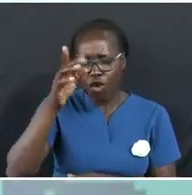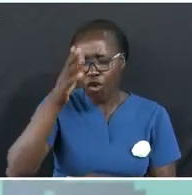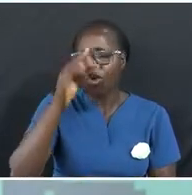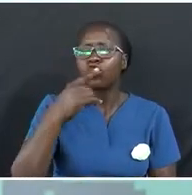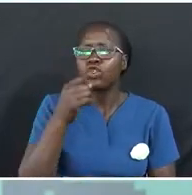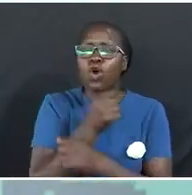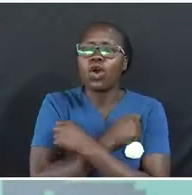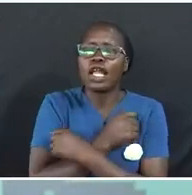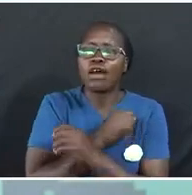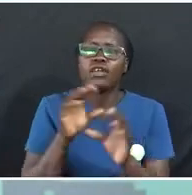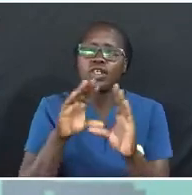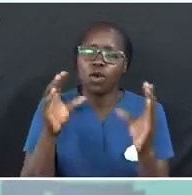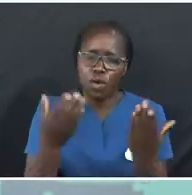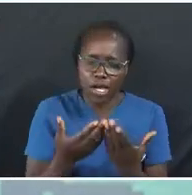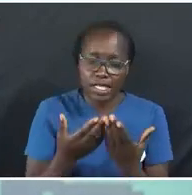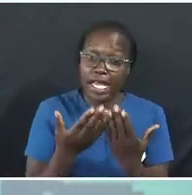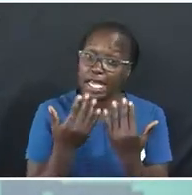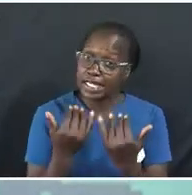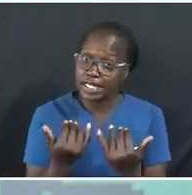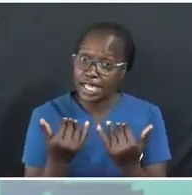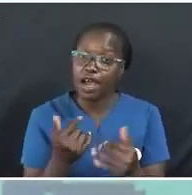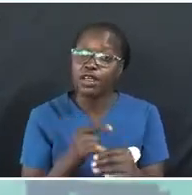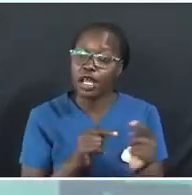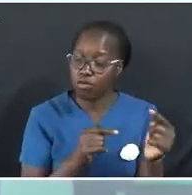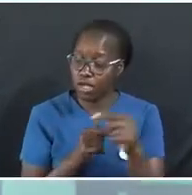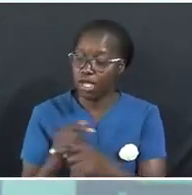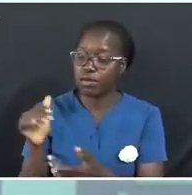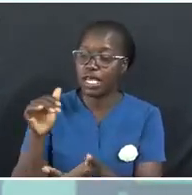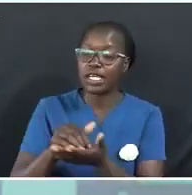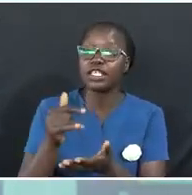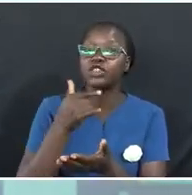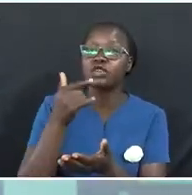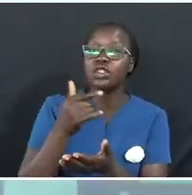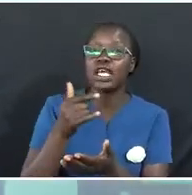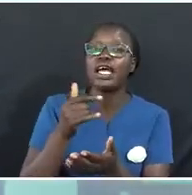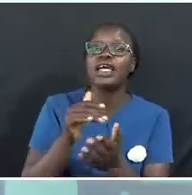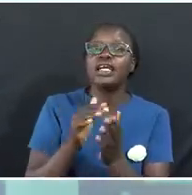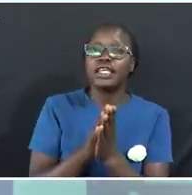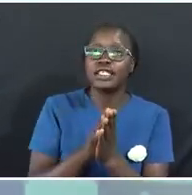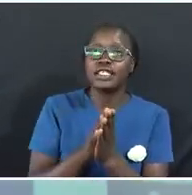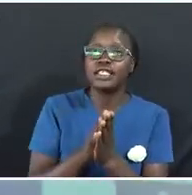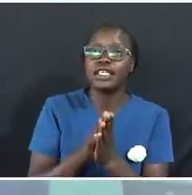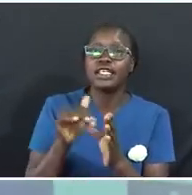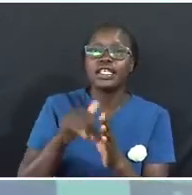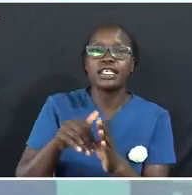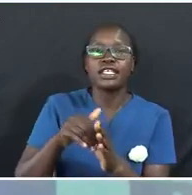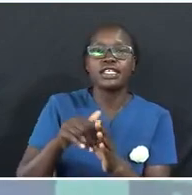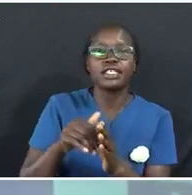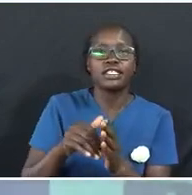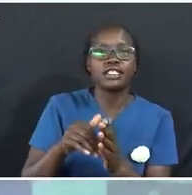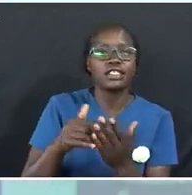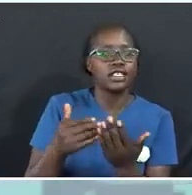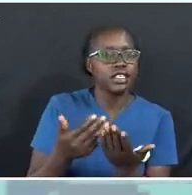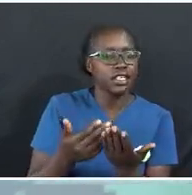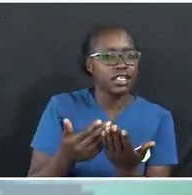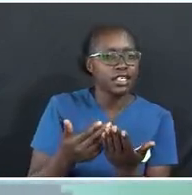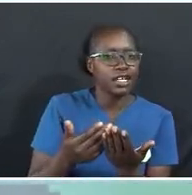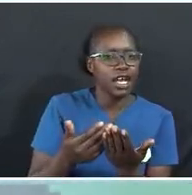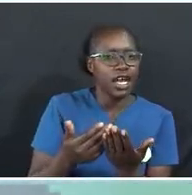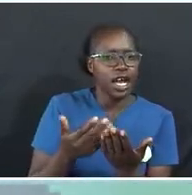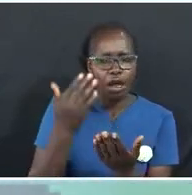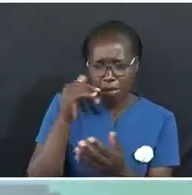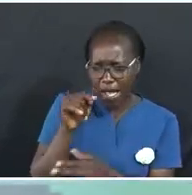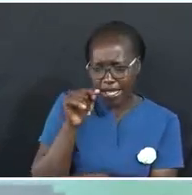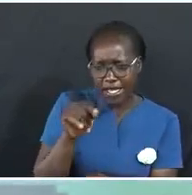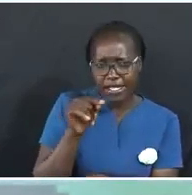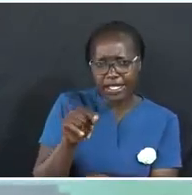world. And now when he comes again, the same John comes again in the letters. He said, by